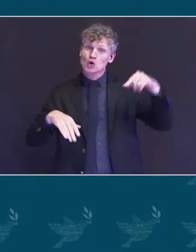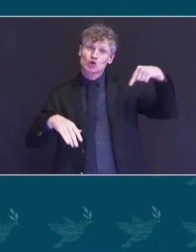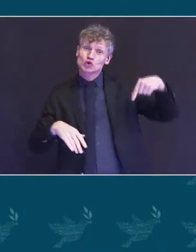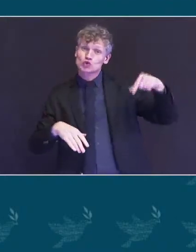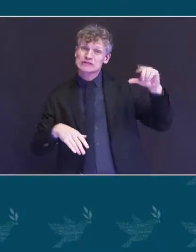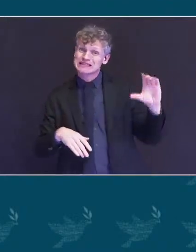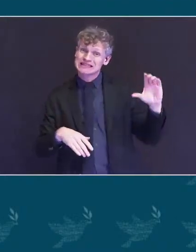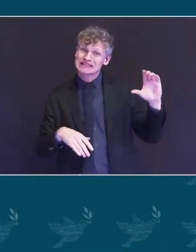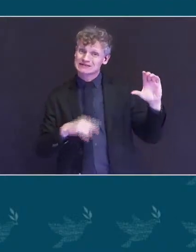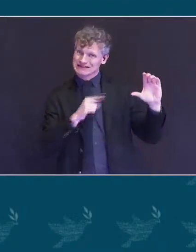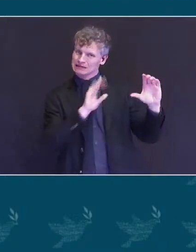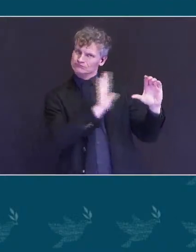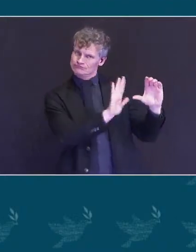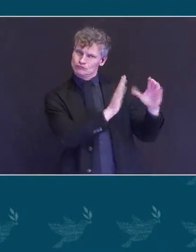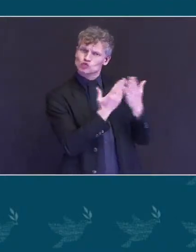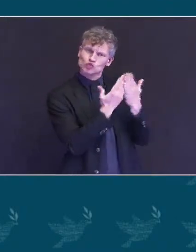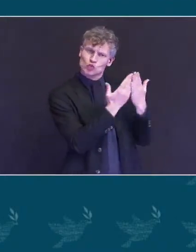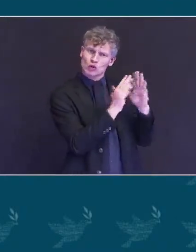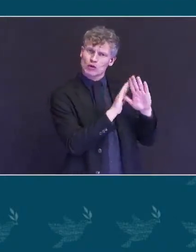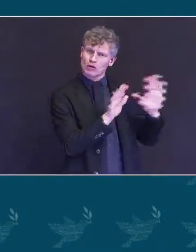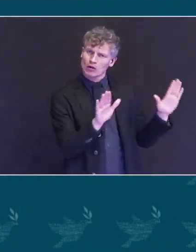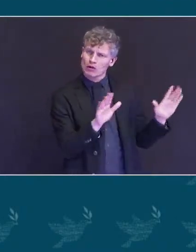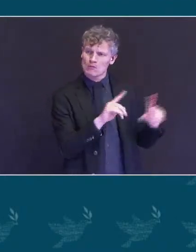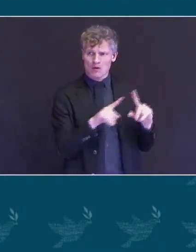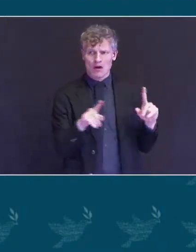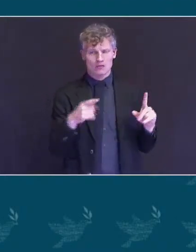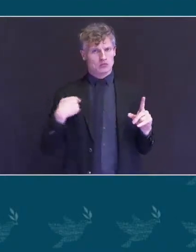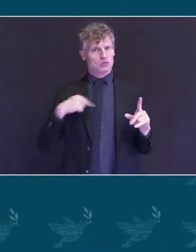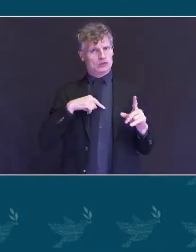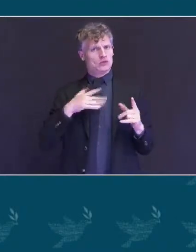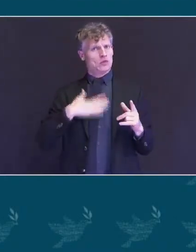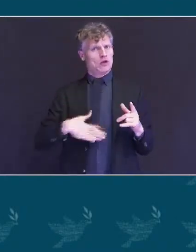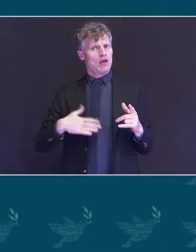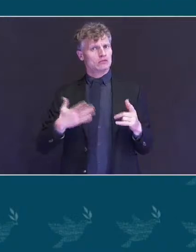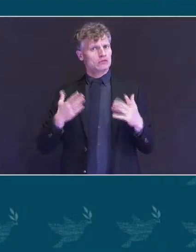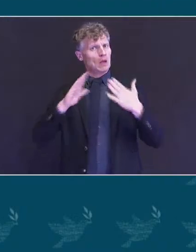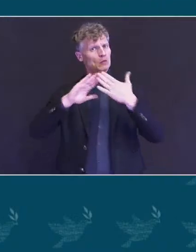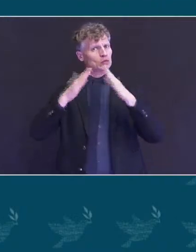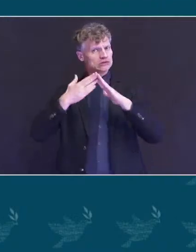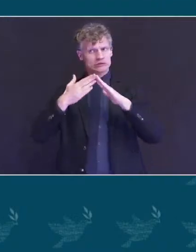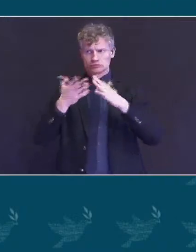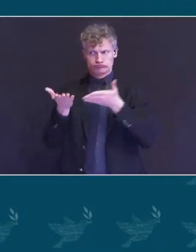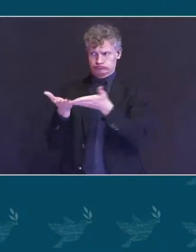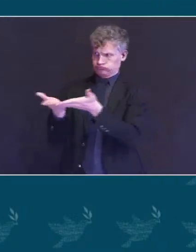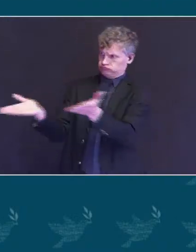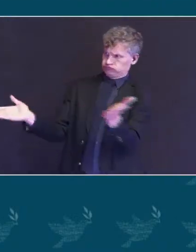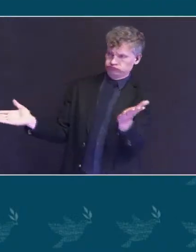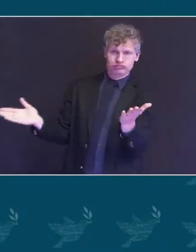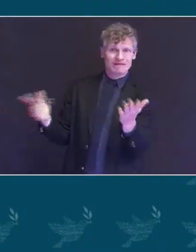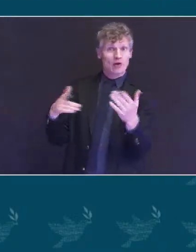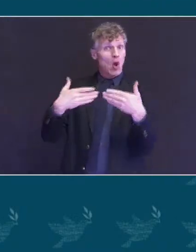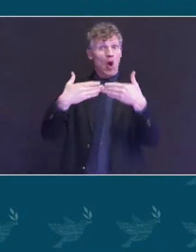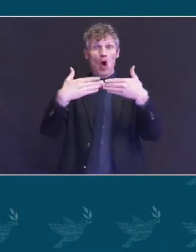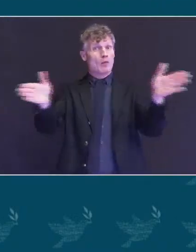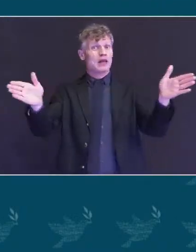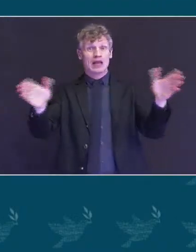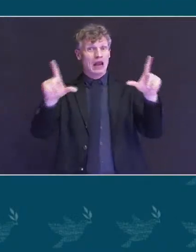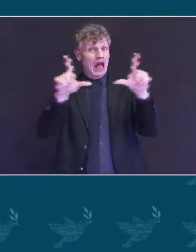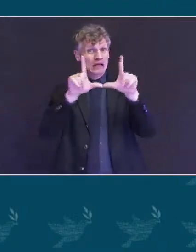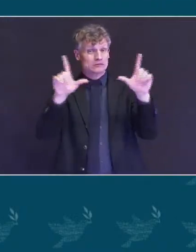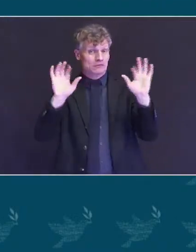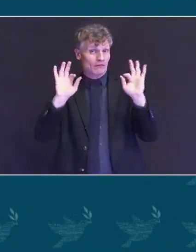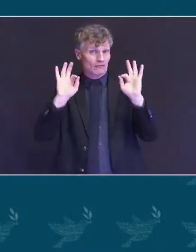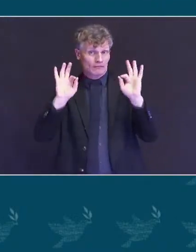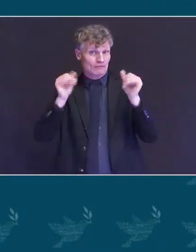at schools, but it's about allowing the community to use what's there. If there's openly licensed, again, they can adapt it